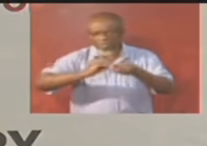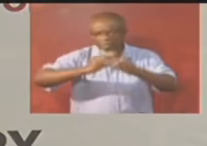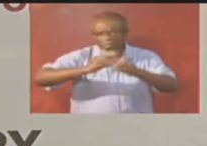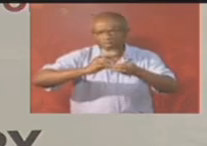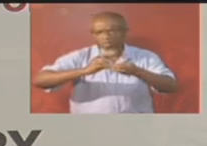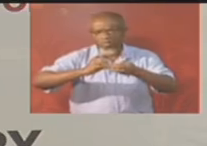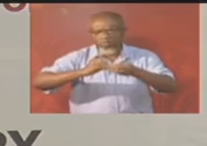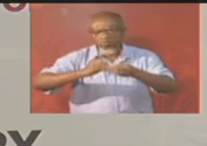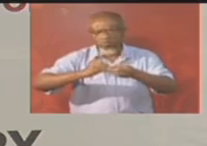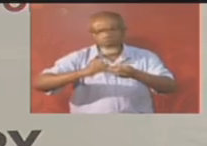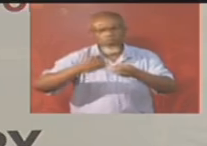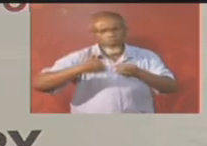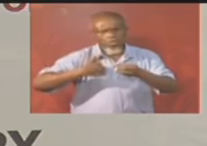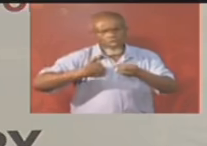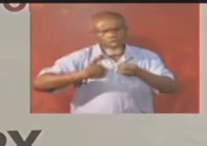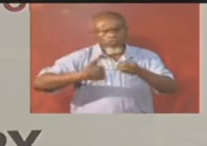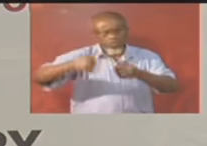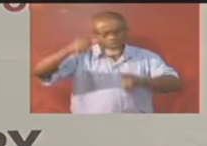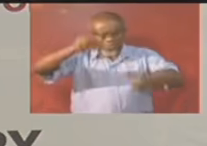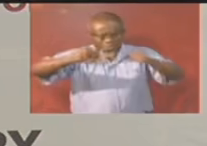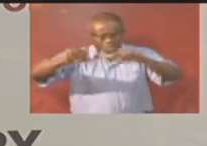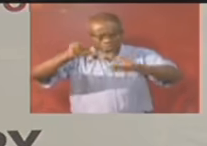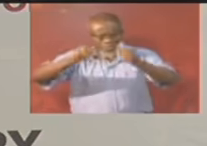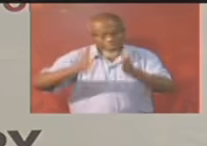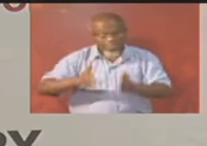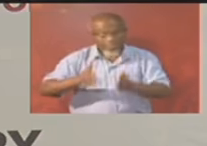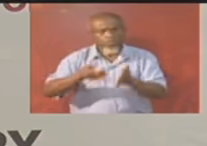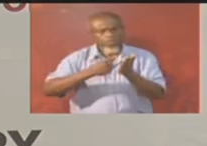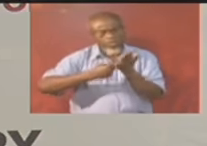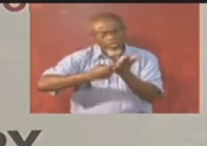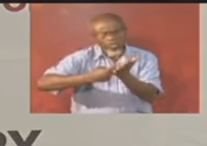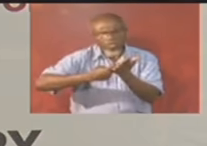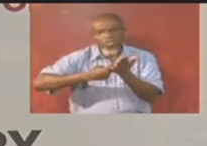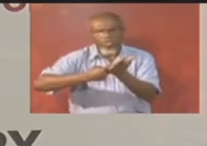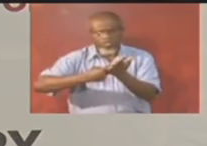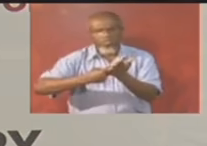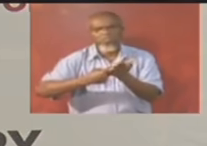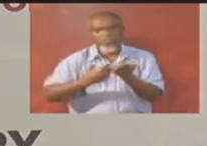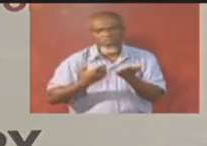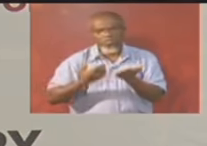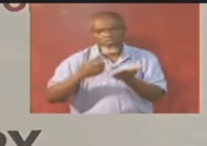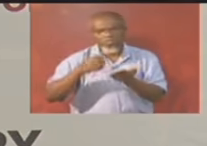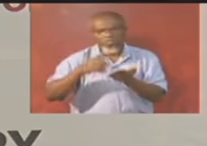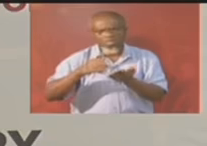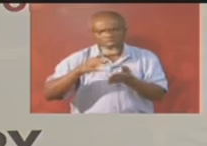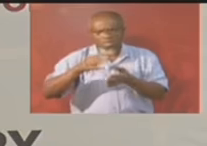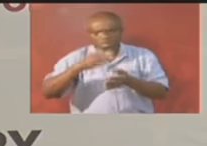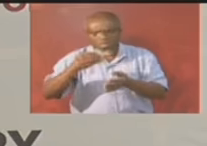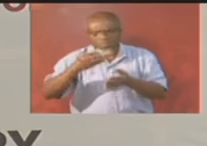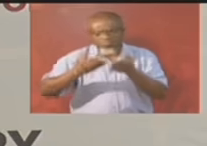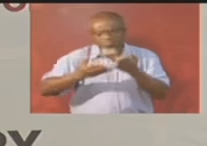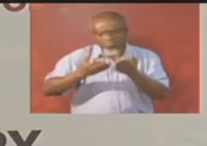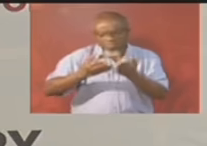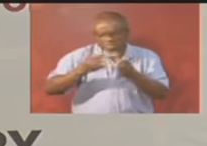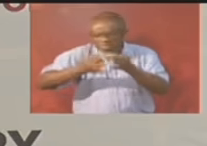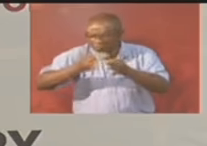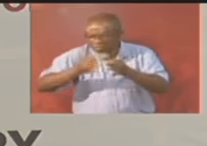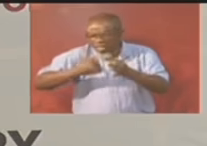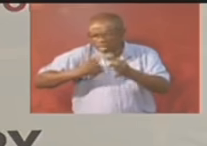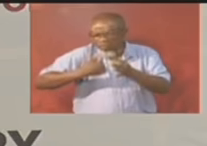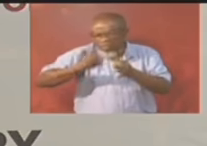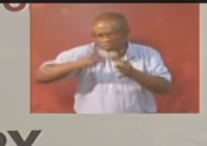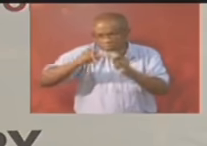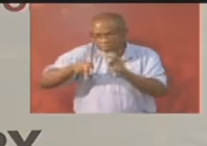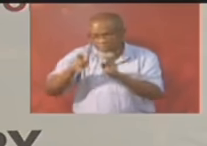discussed in scientific circles in terms of whether there are deaths that are being missed, for want of a better word, globally